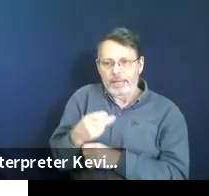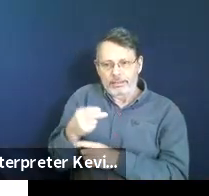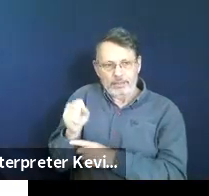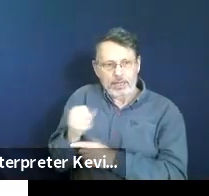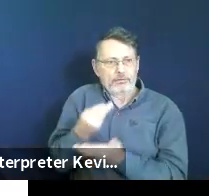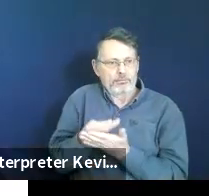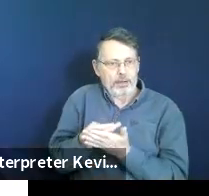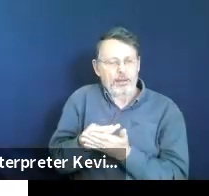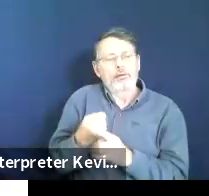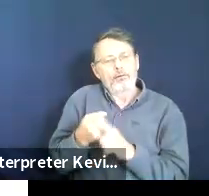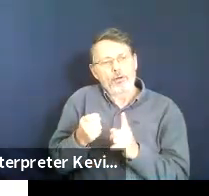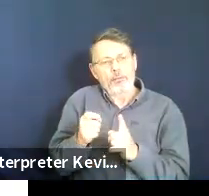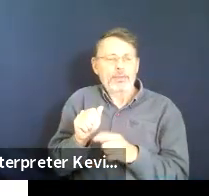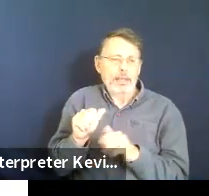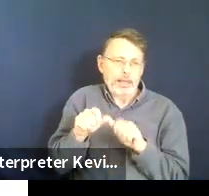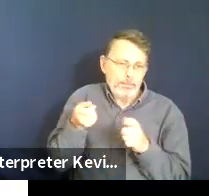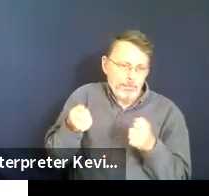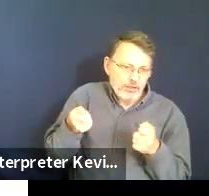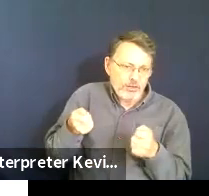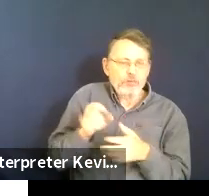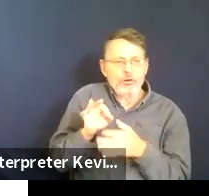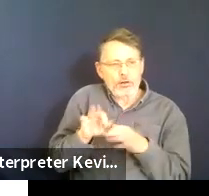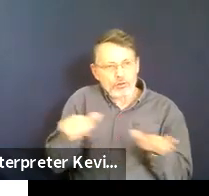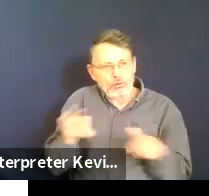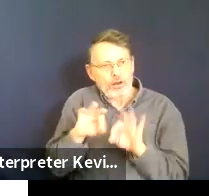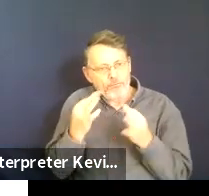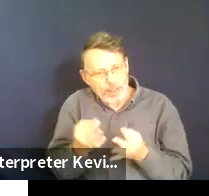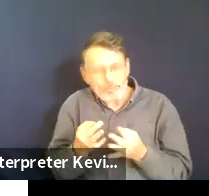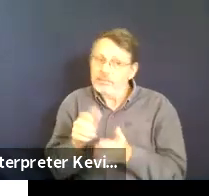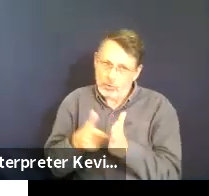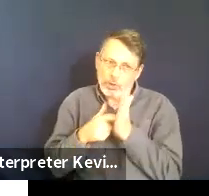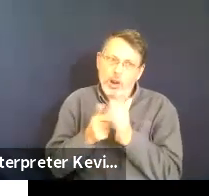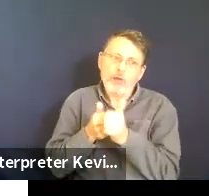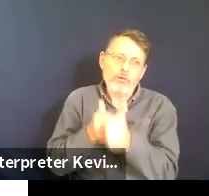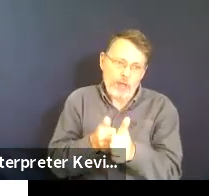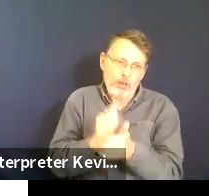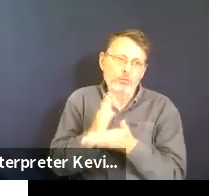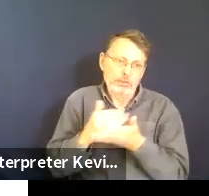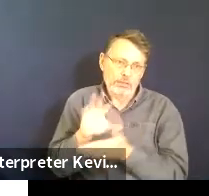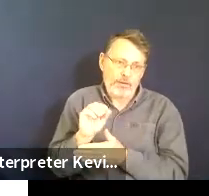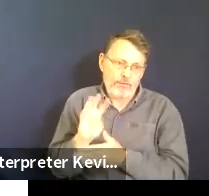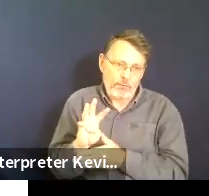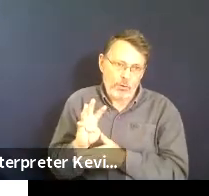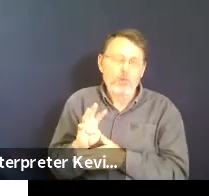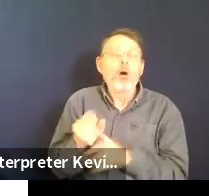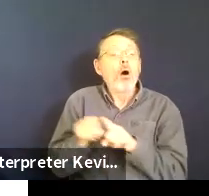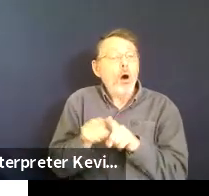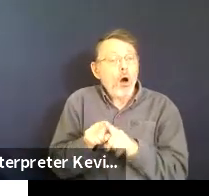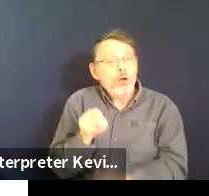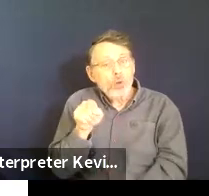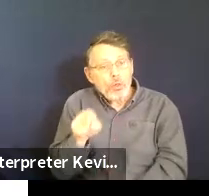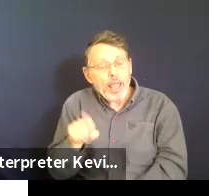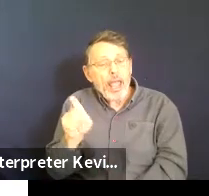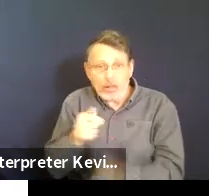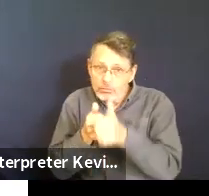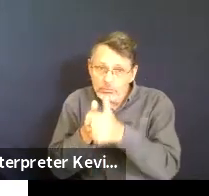the Administration of Children and Families, so they were required to comply with Section 504. And they were also required to comply